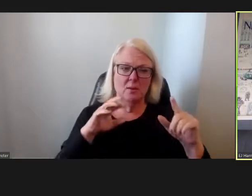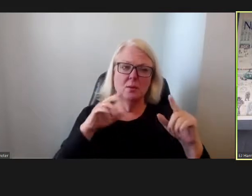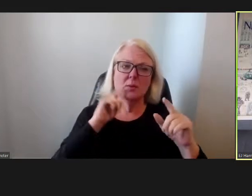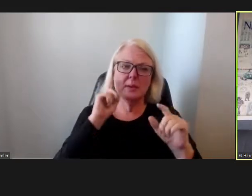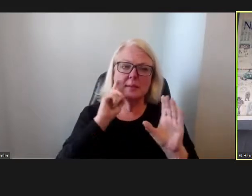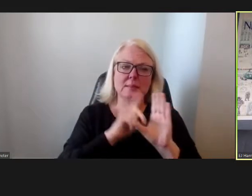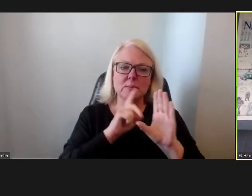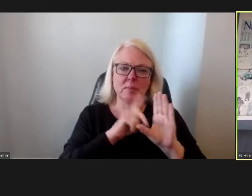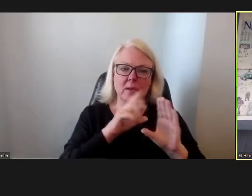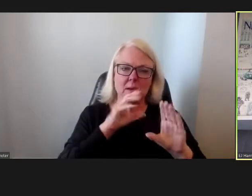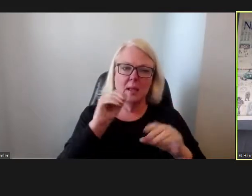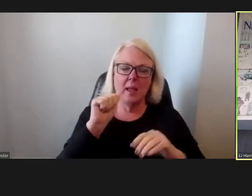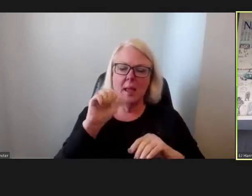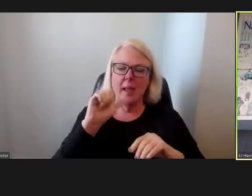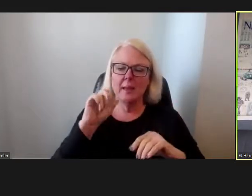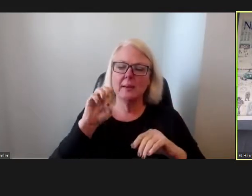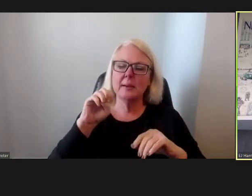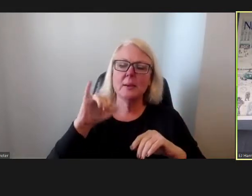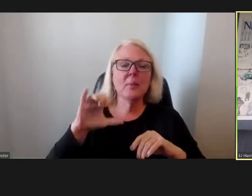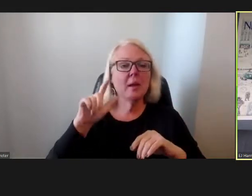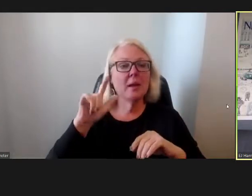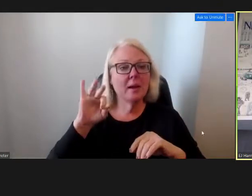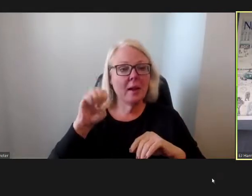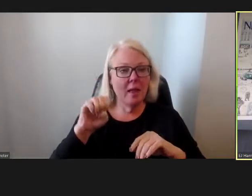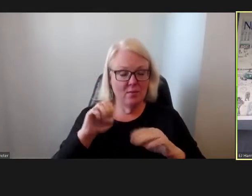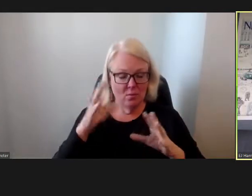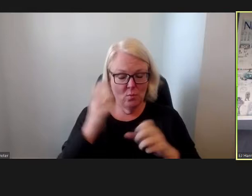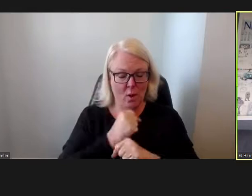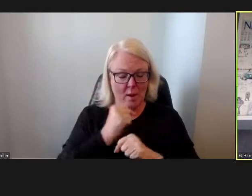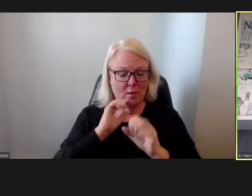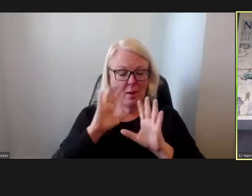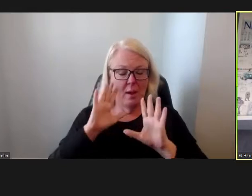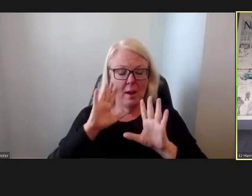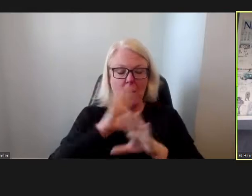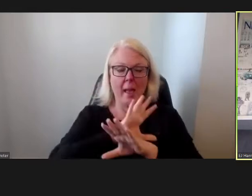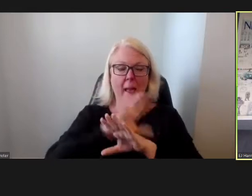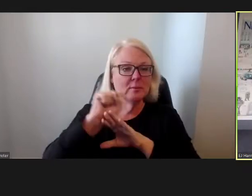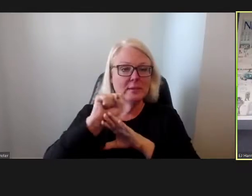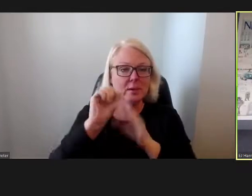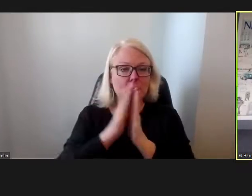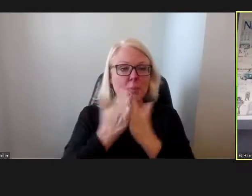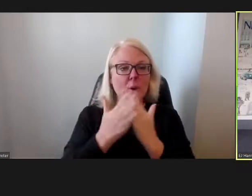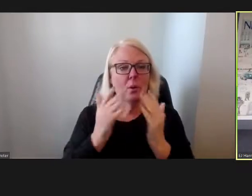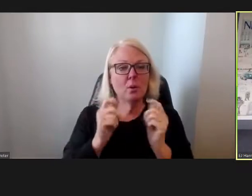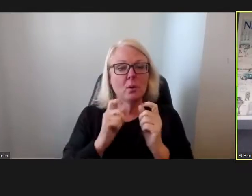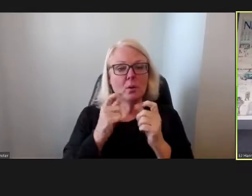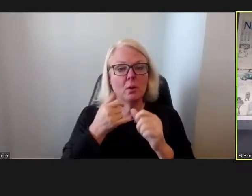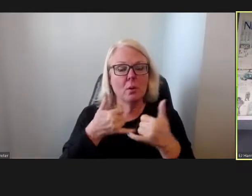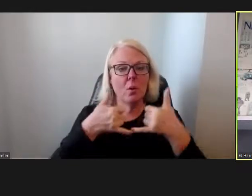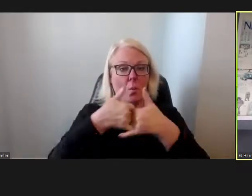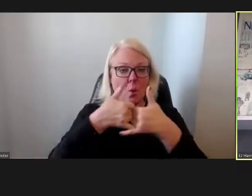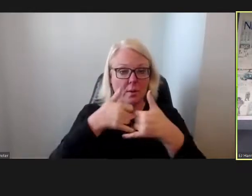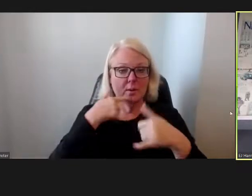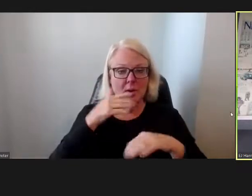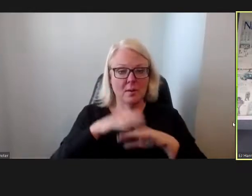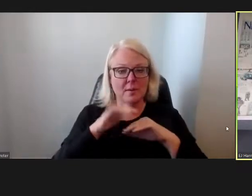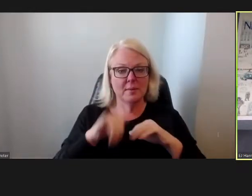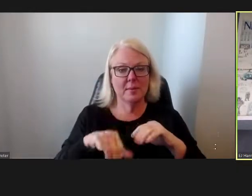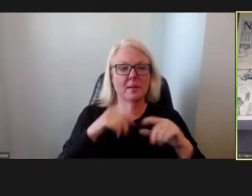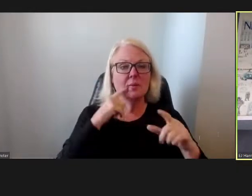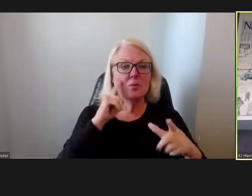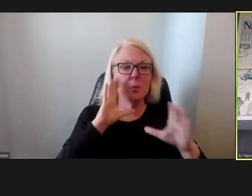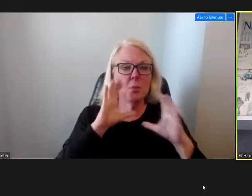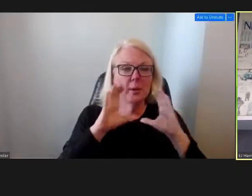Disability in Academic Life, won the Outstanding Book Award from the College Conference on College Composition and